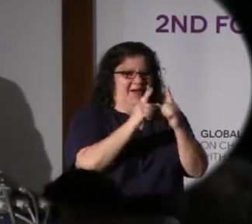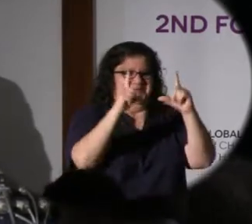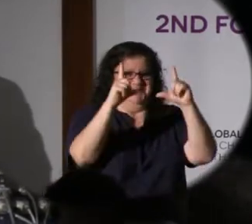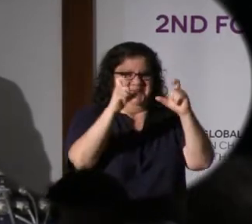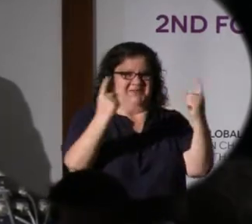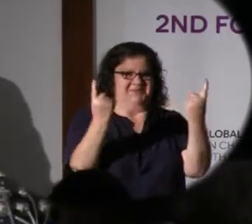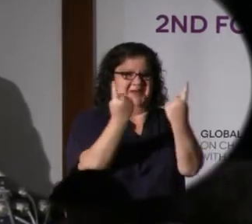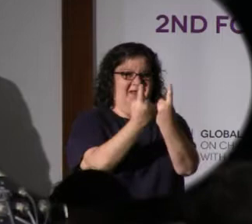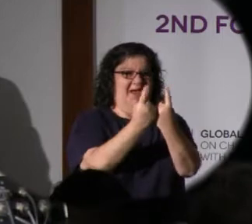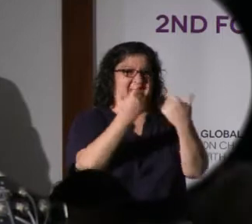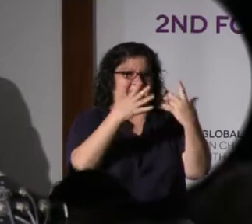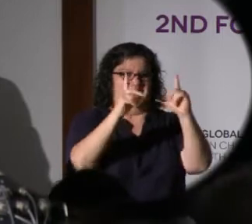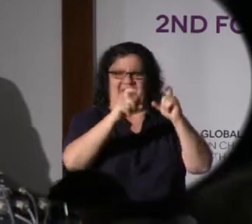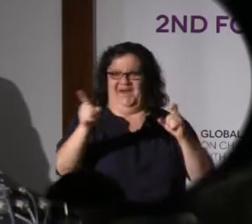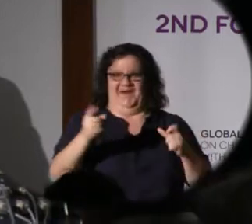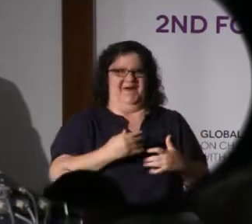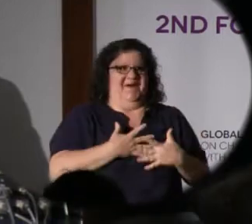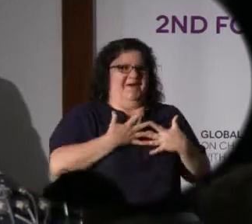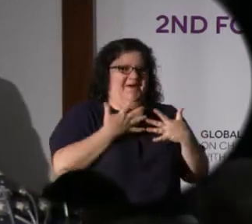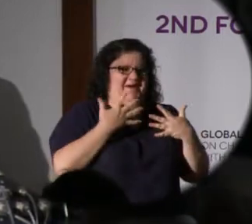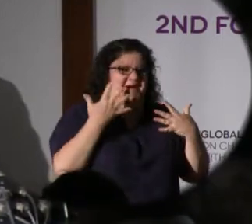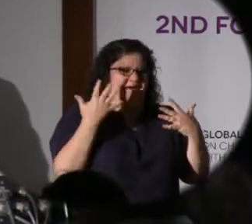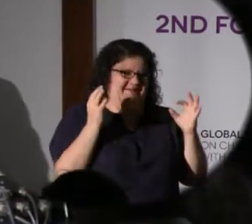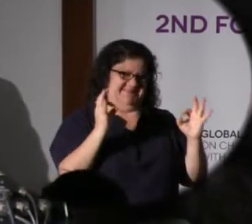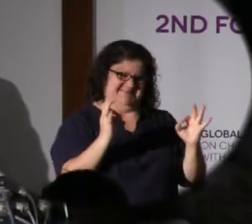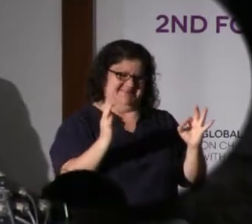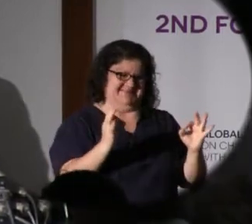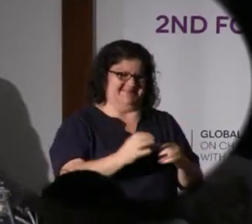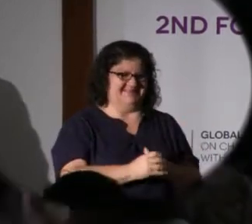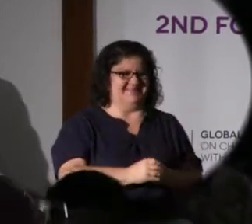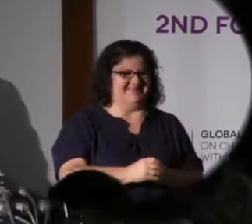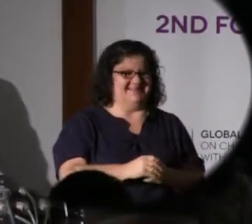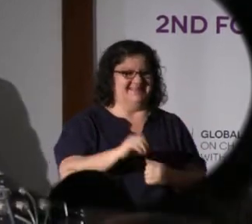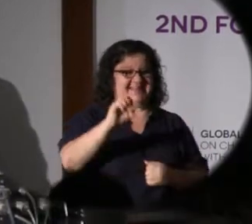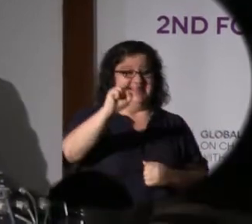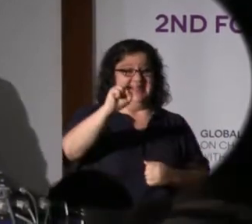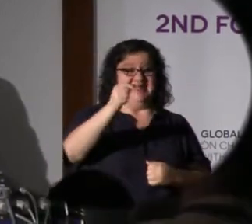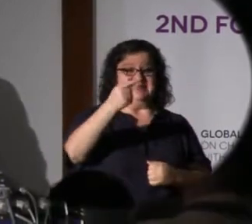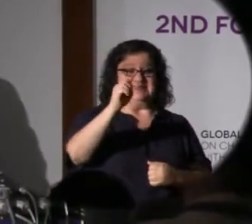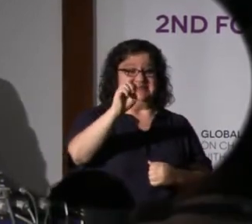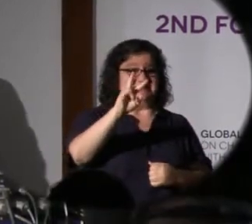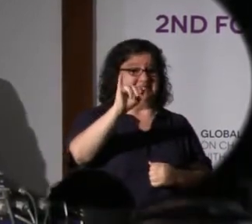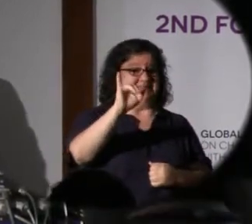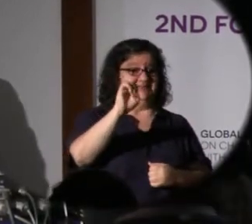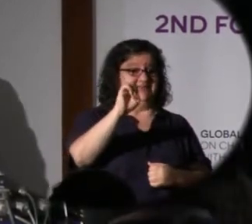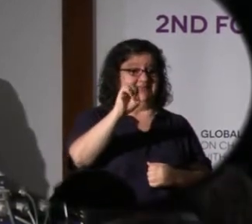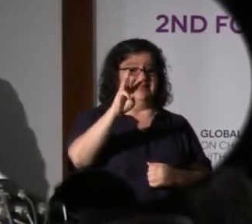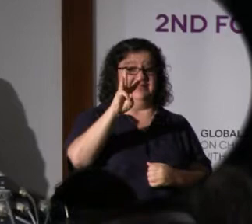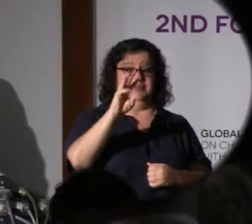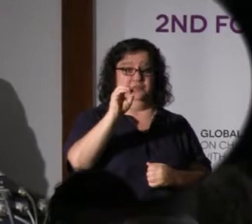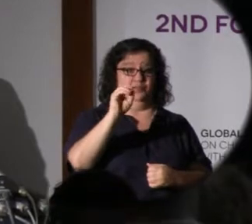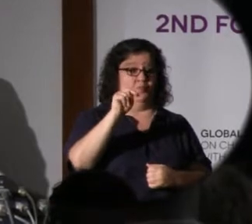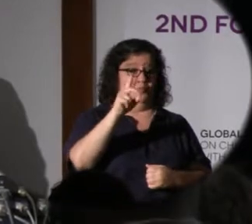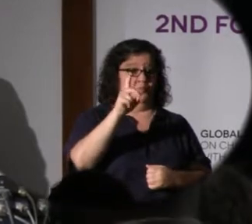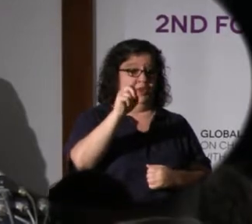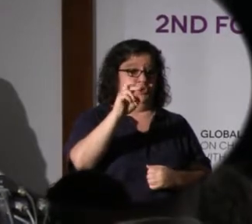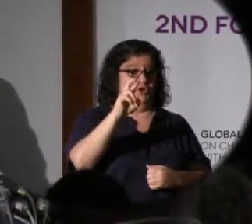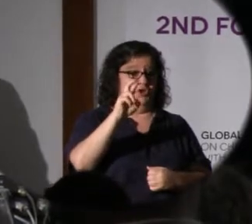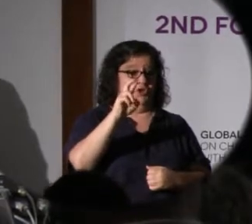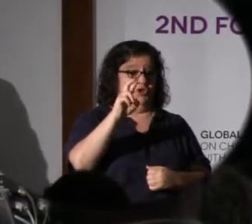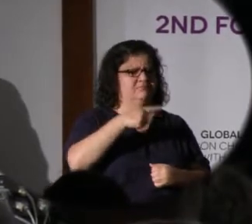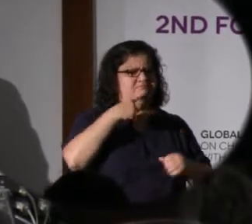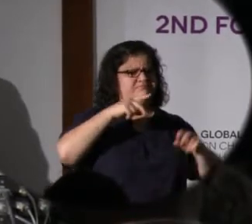Stevie Wonder once said, "Just because a man lacks the use of his eyes doesn't mean that he lacks